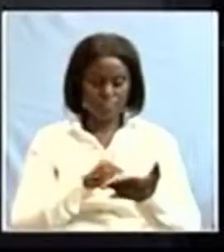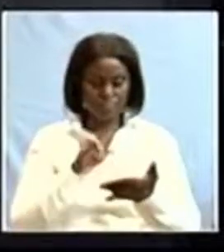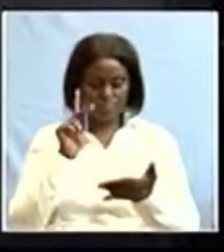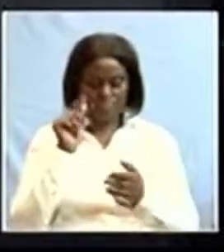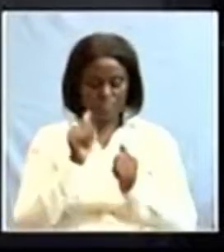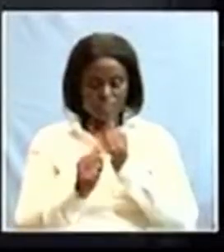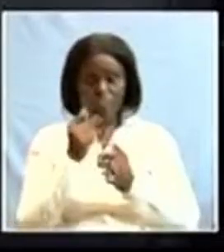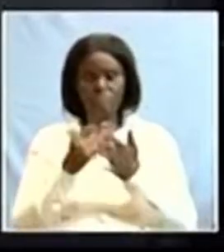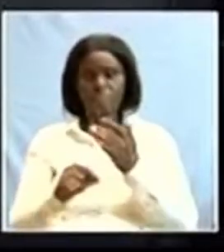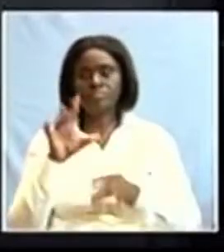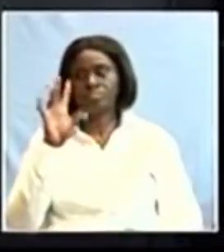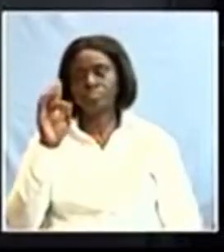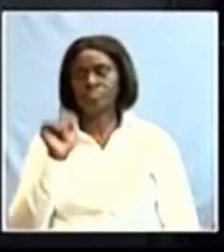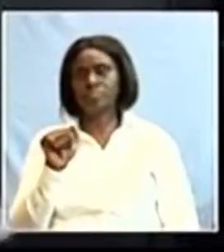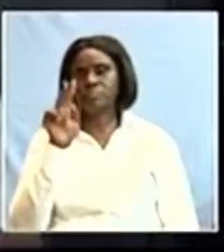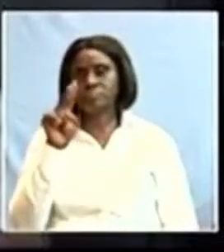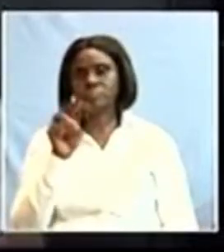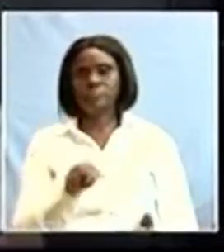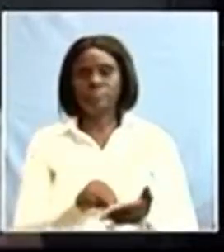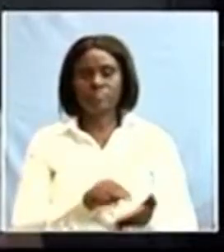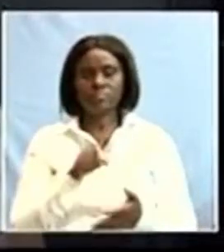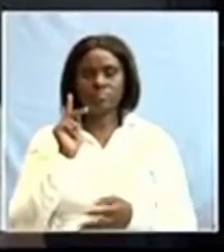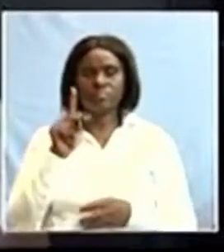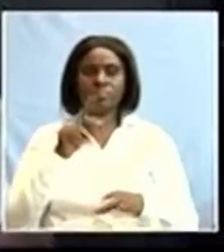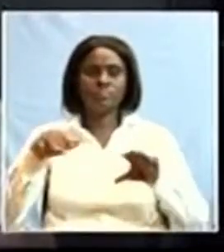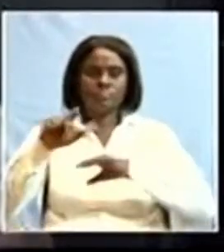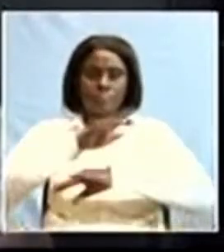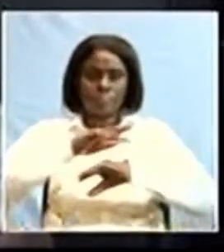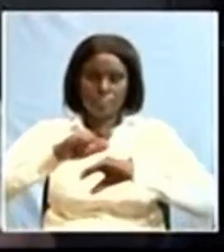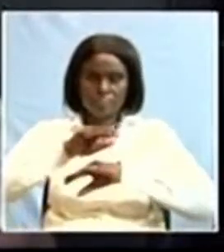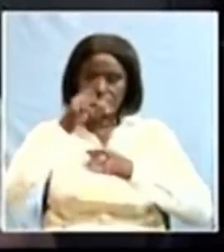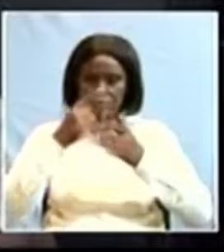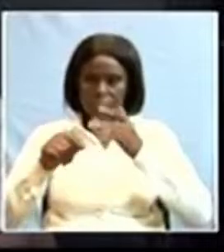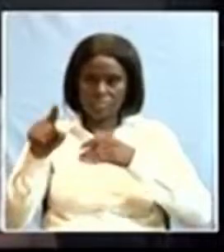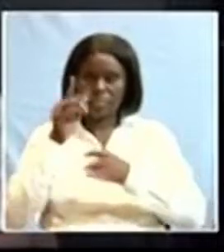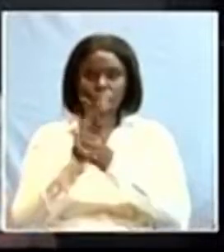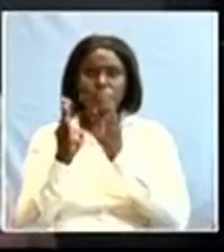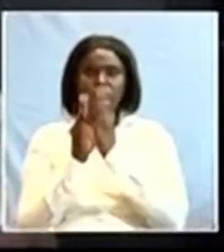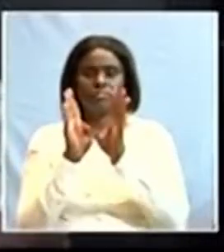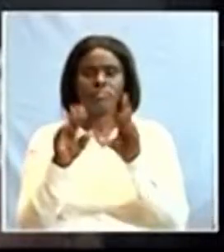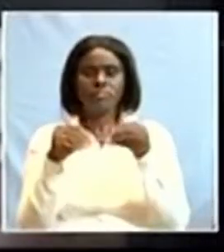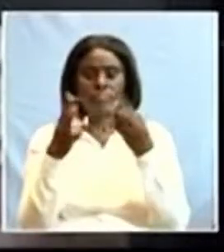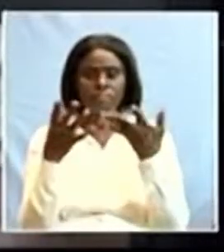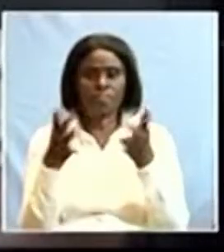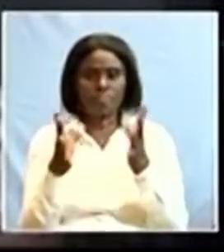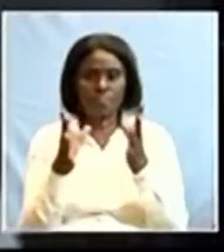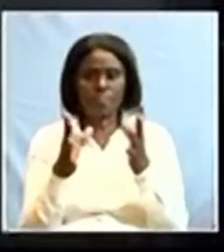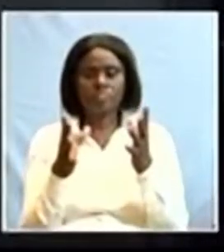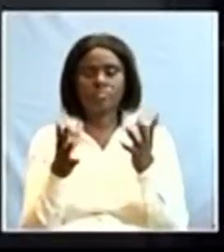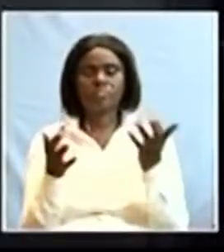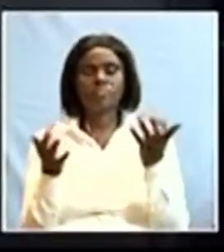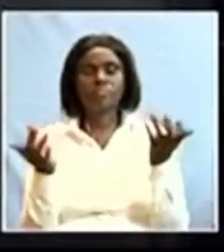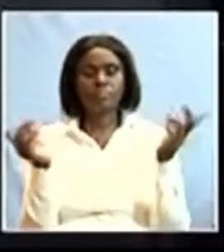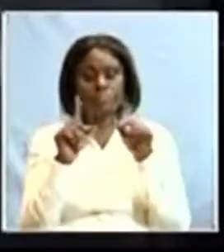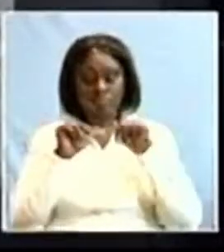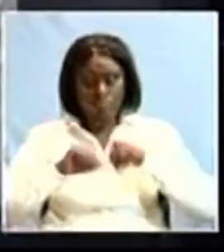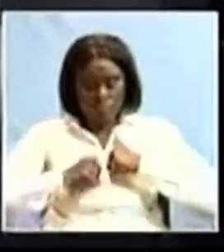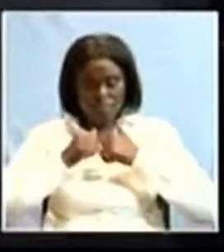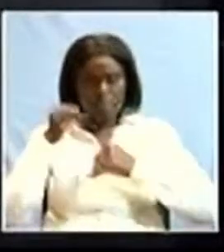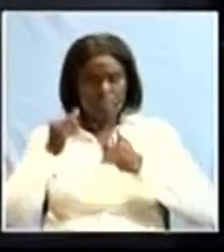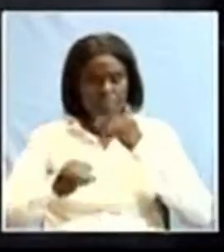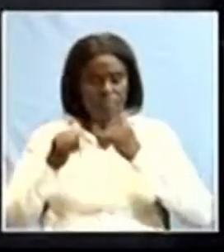the 7.2 million kwacha above what the contractor offered. Where maybe we can end